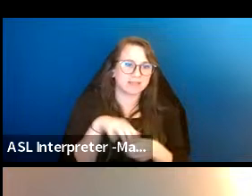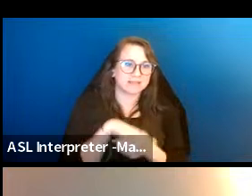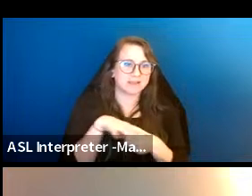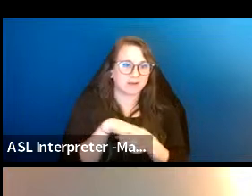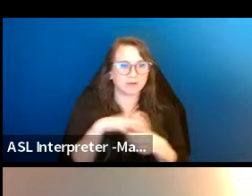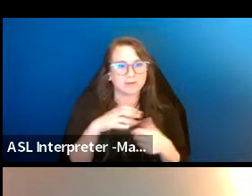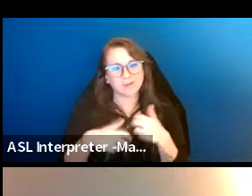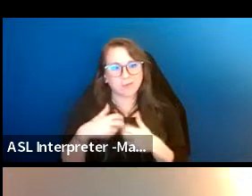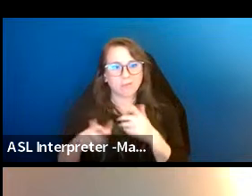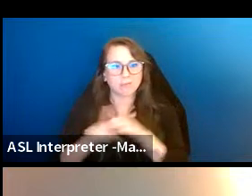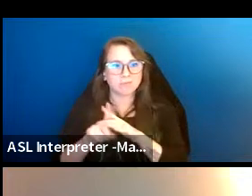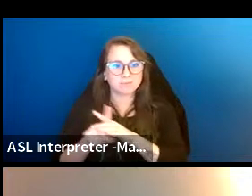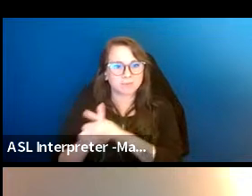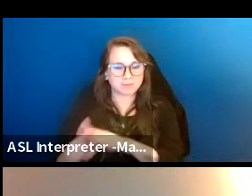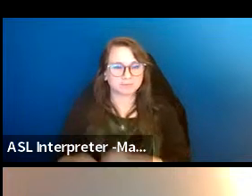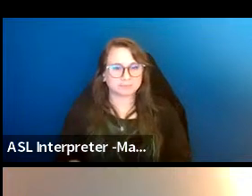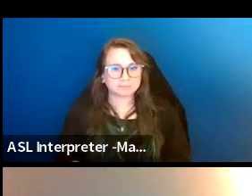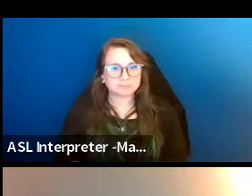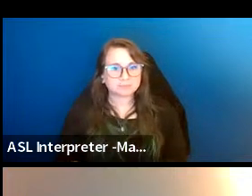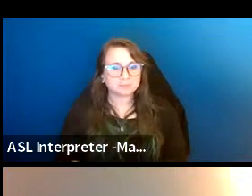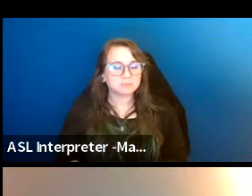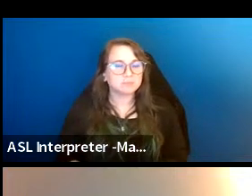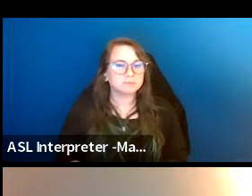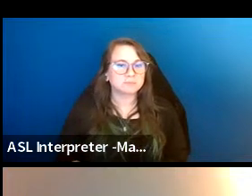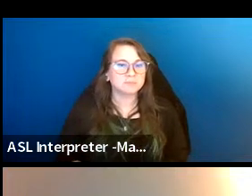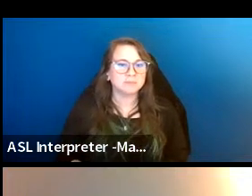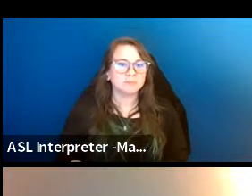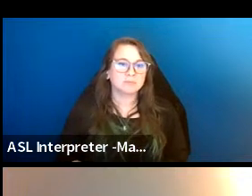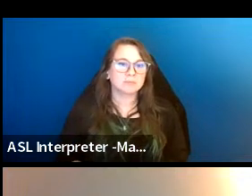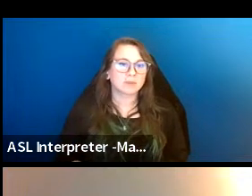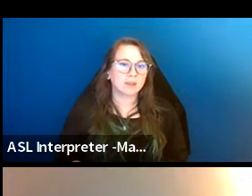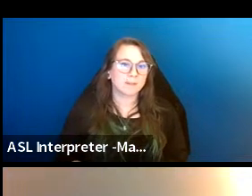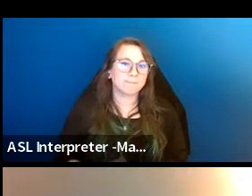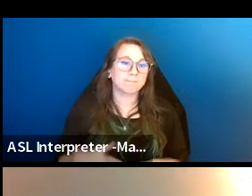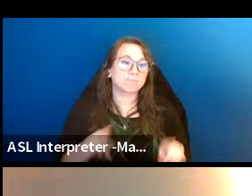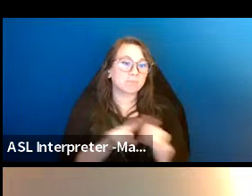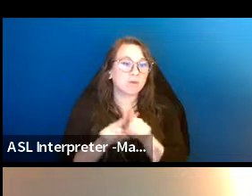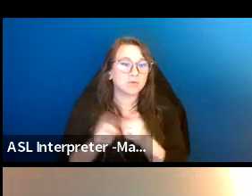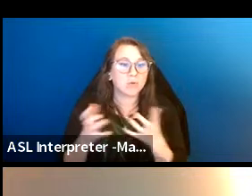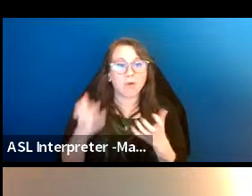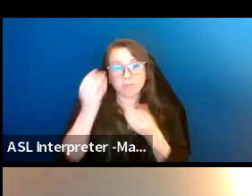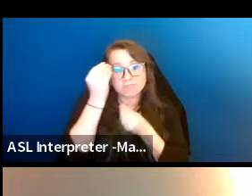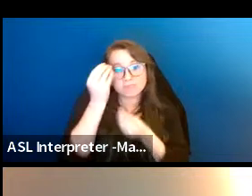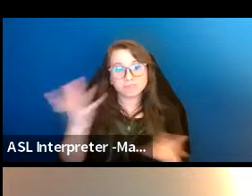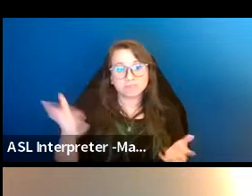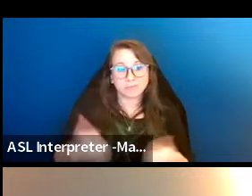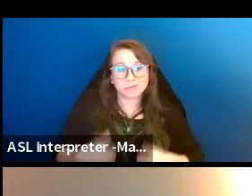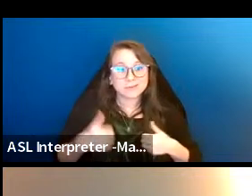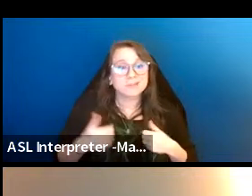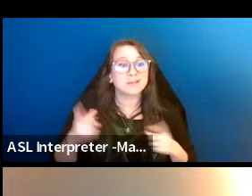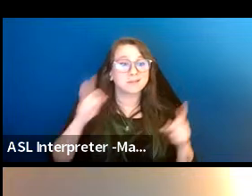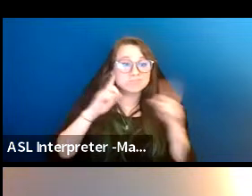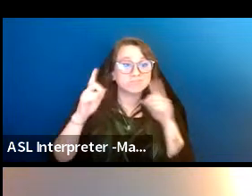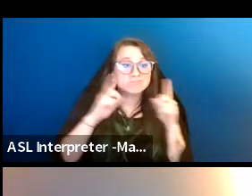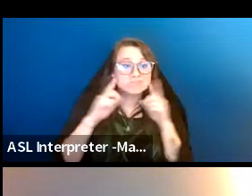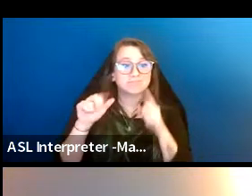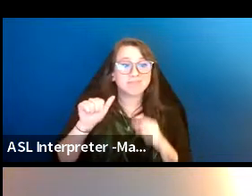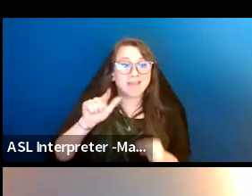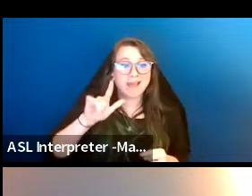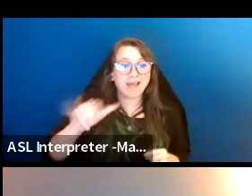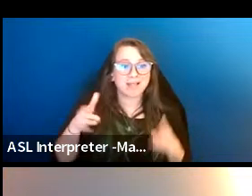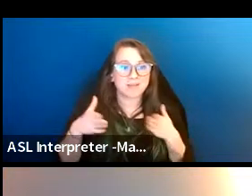problematic areas here. I'd also like to let the constituents know that I hear your cry about these